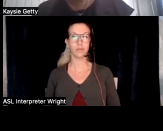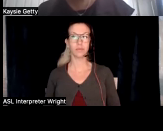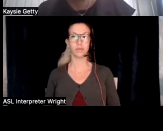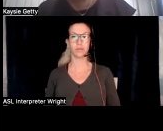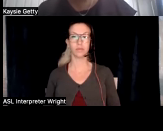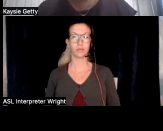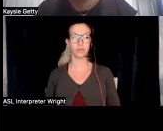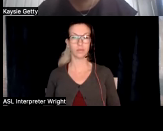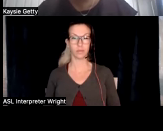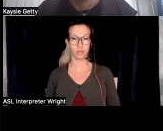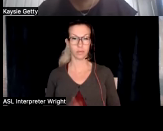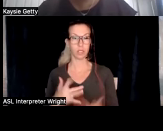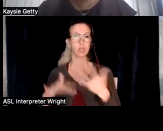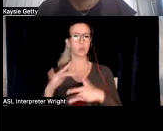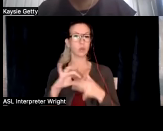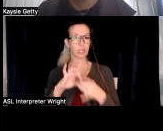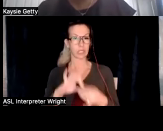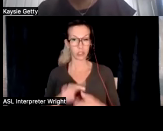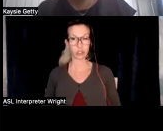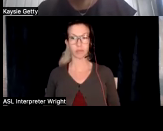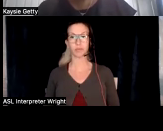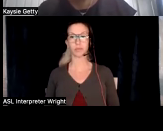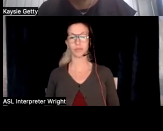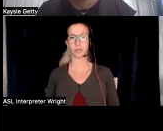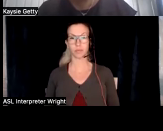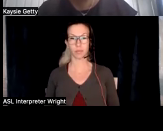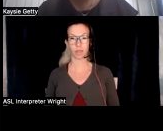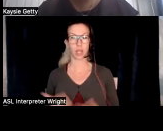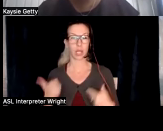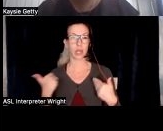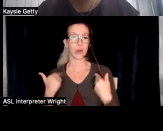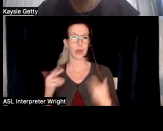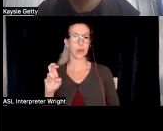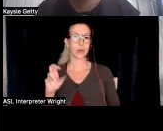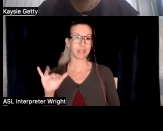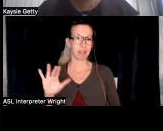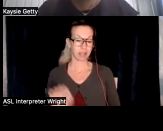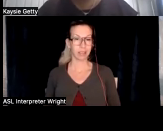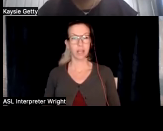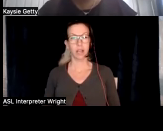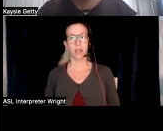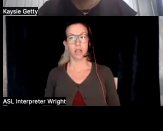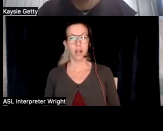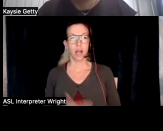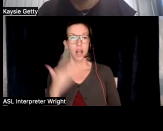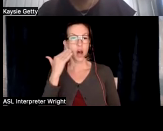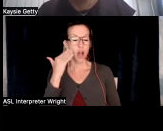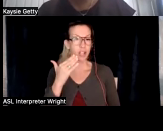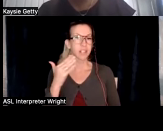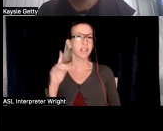Okay, Pat put social connections, youth resilience, and knowledge of adolescent